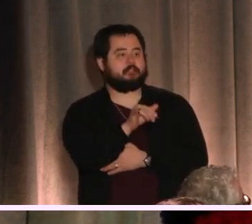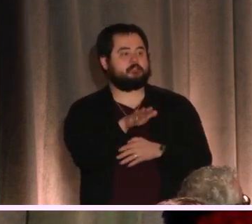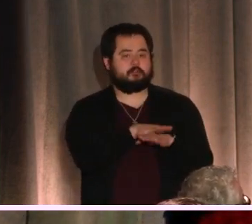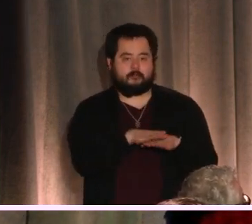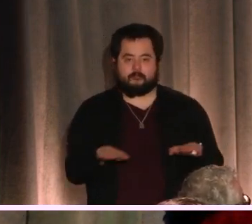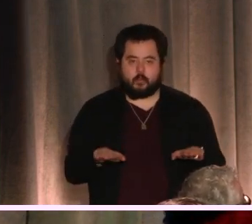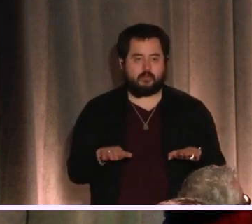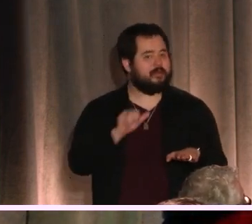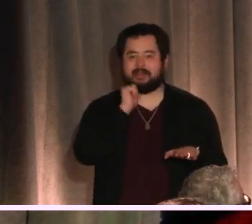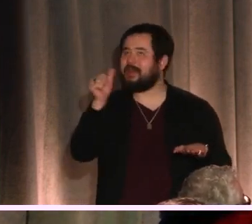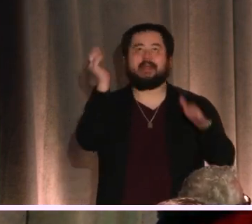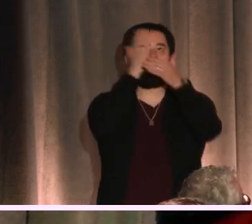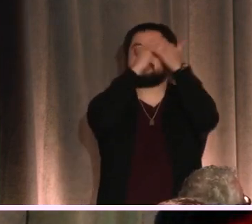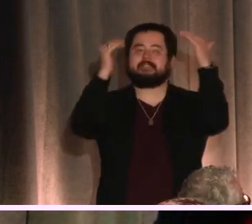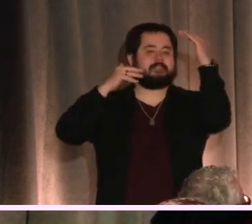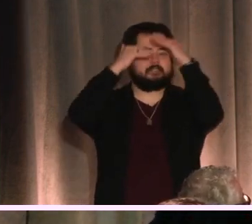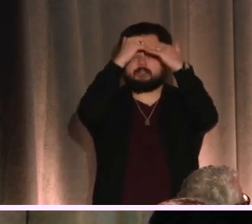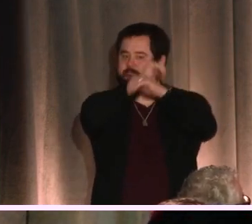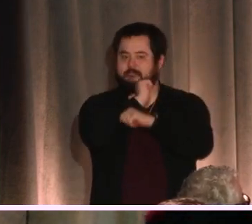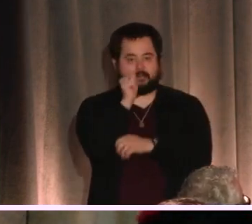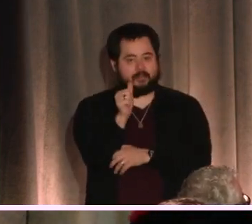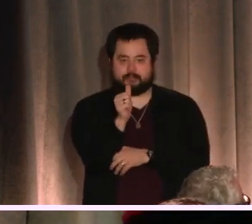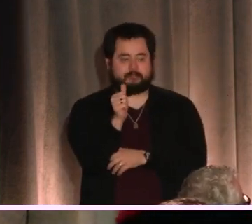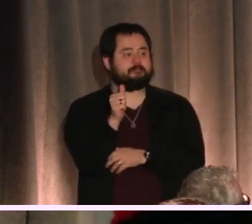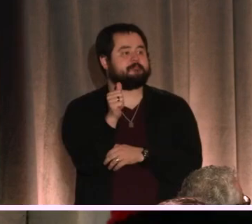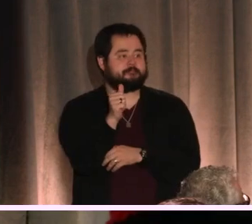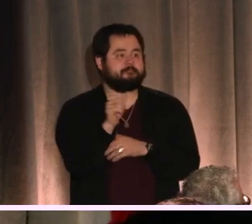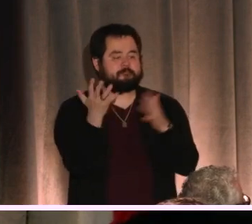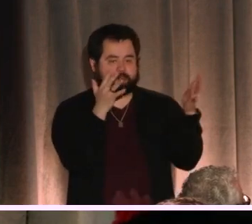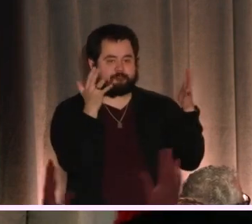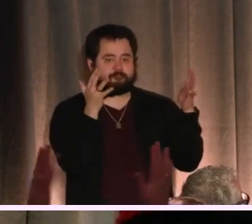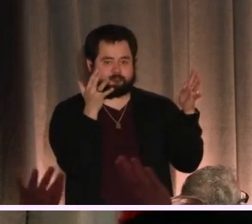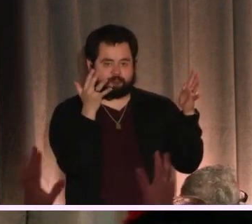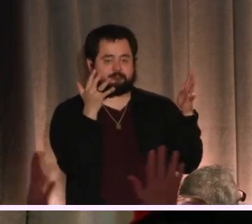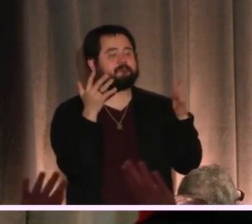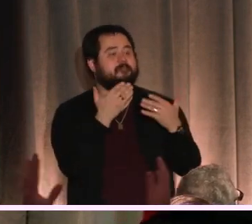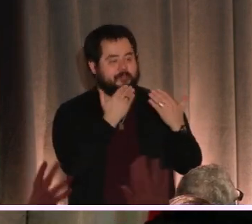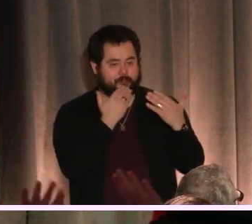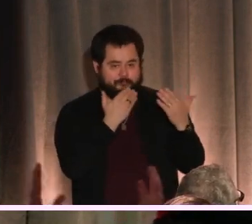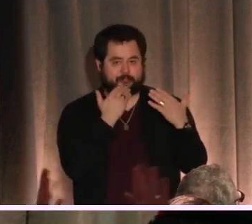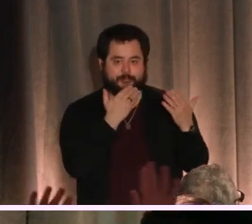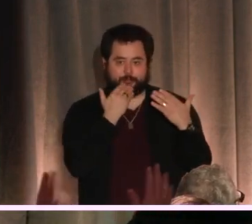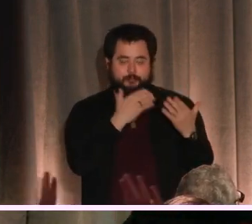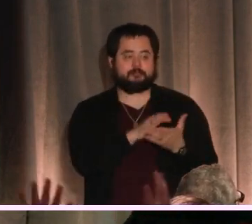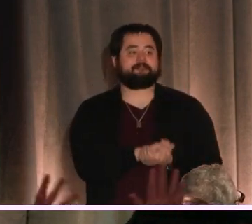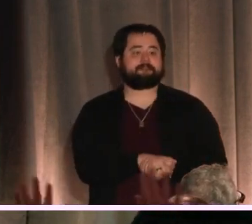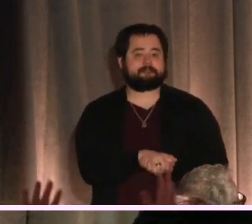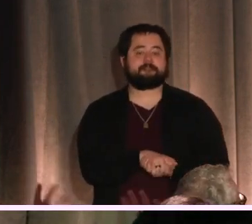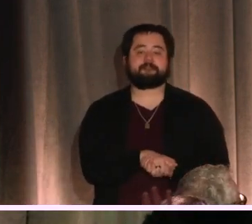not the ceiling. Is to remember that people, thank you.